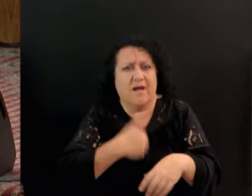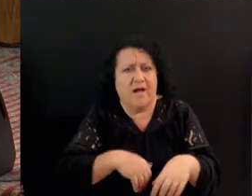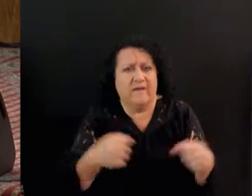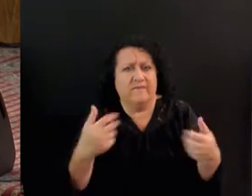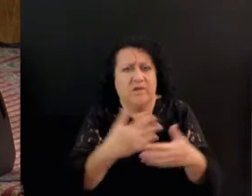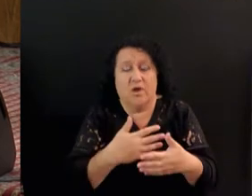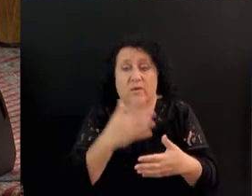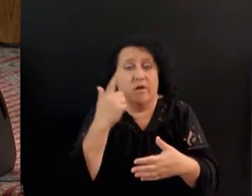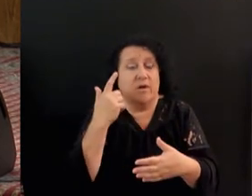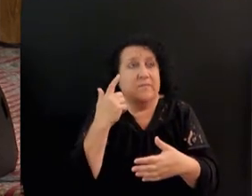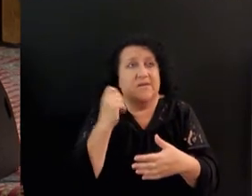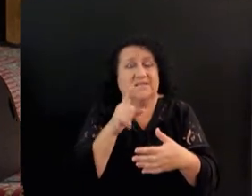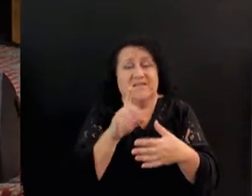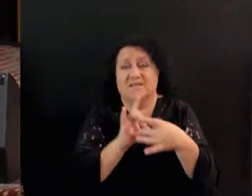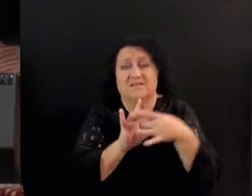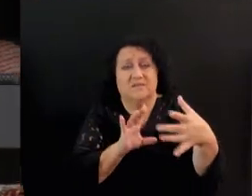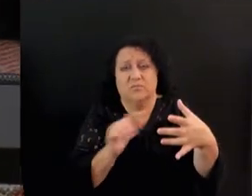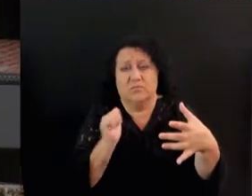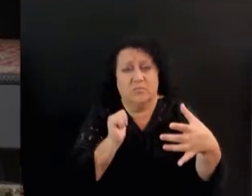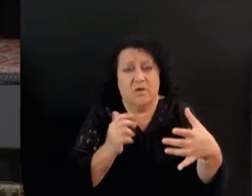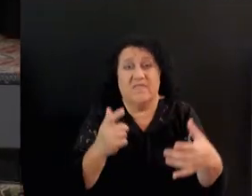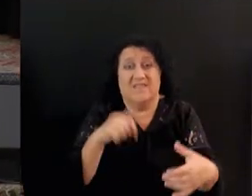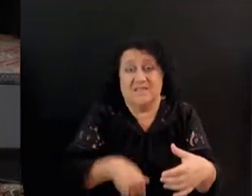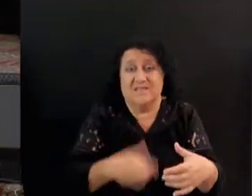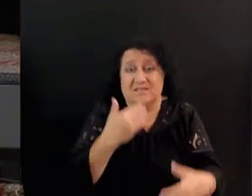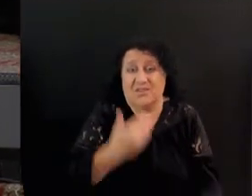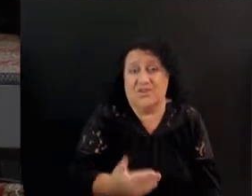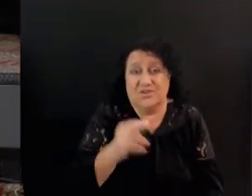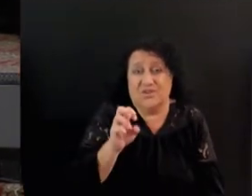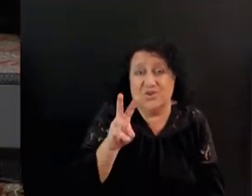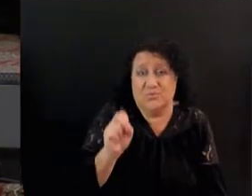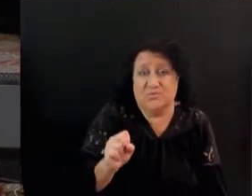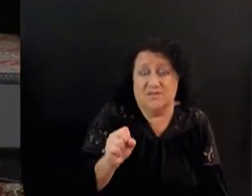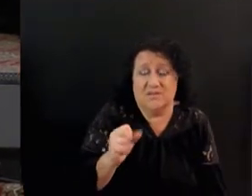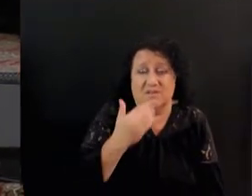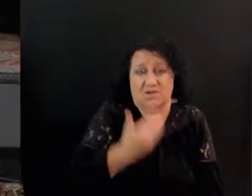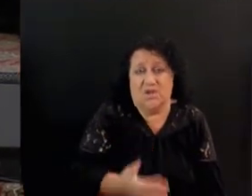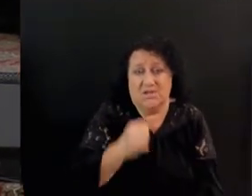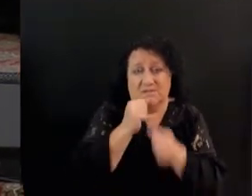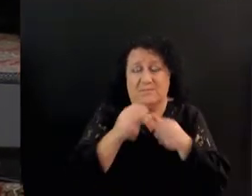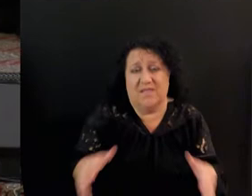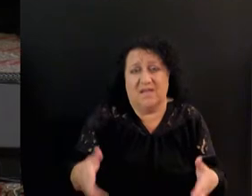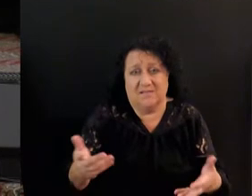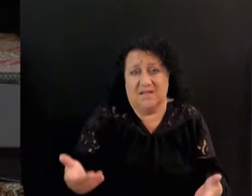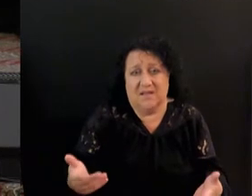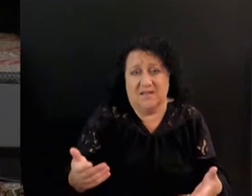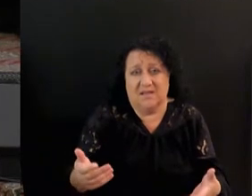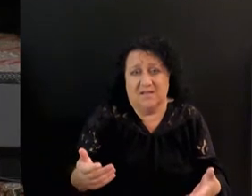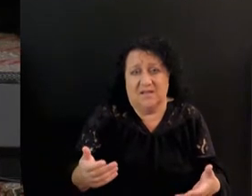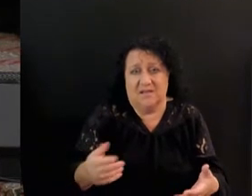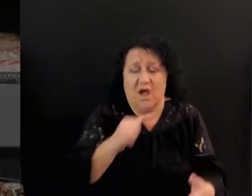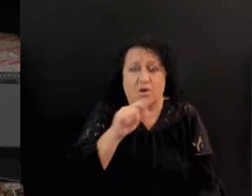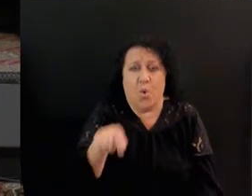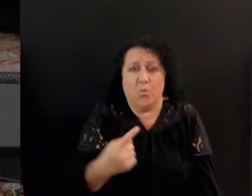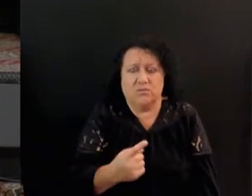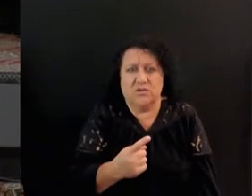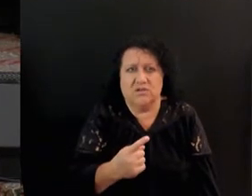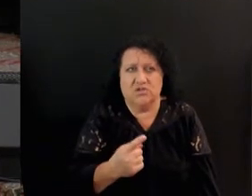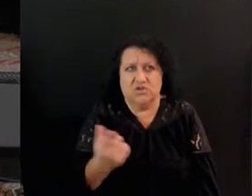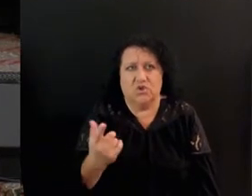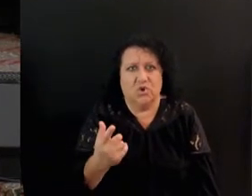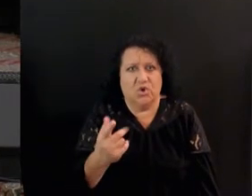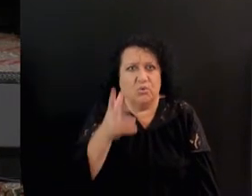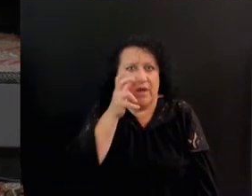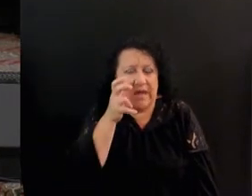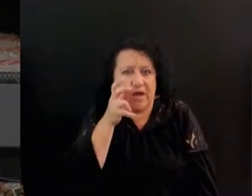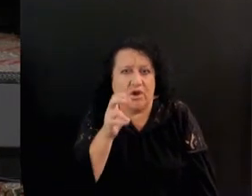This is good news. This is a blessing not only to hear, but more so to live, because he has promised he would not only lead us